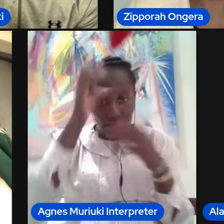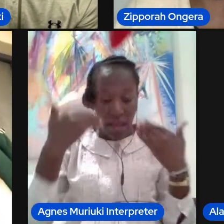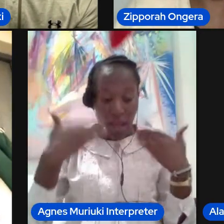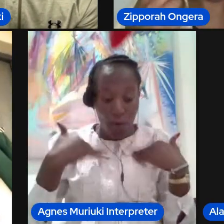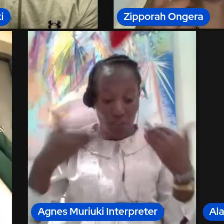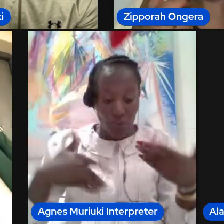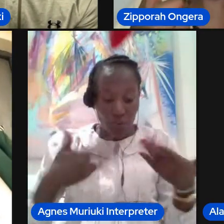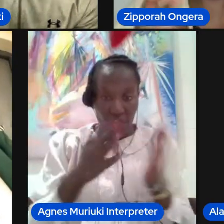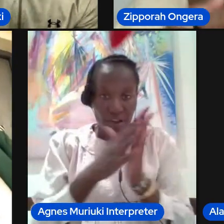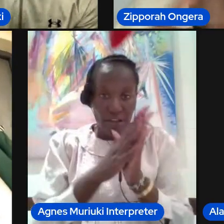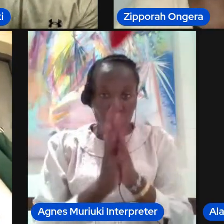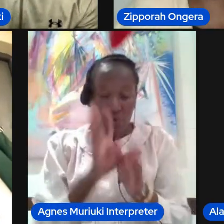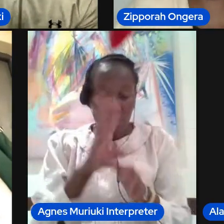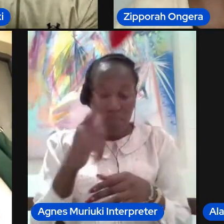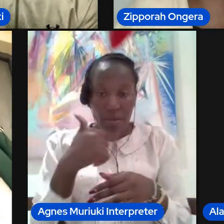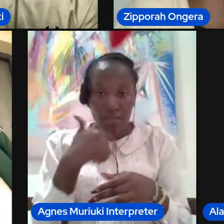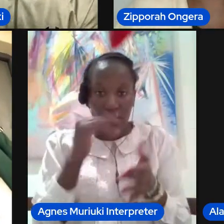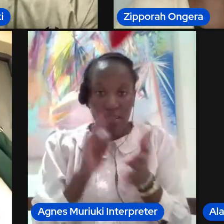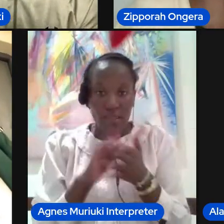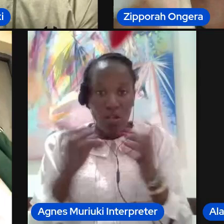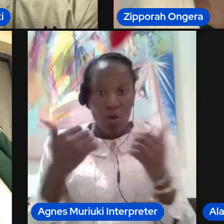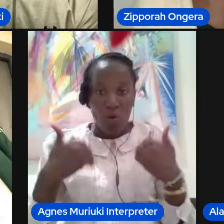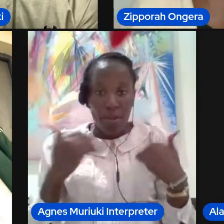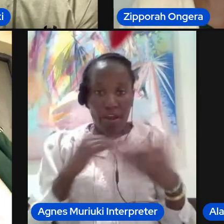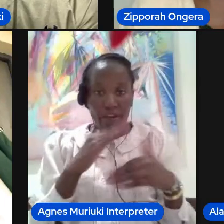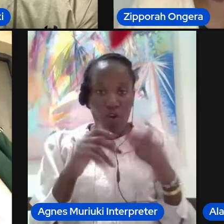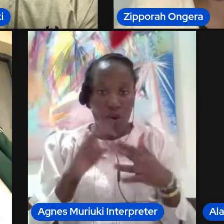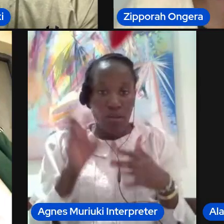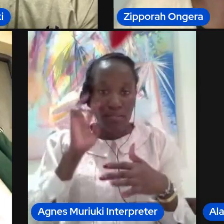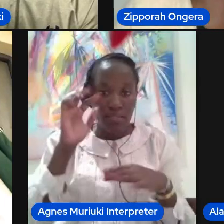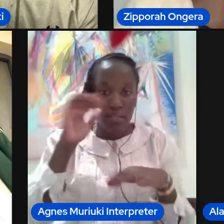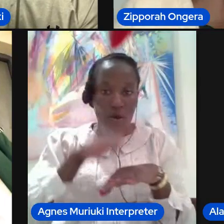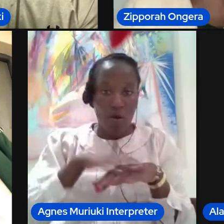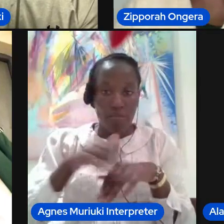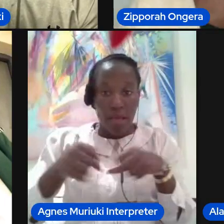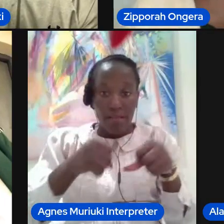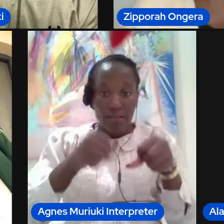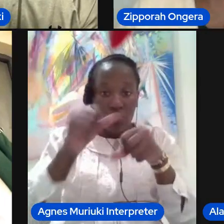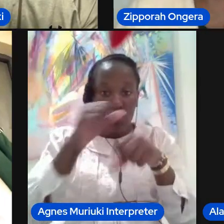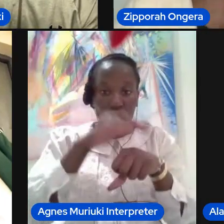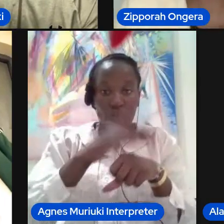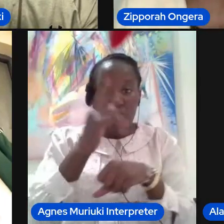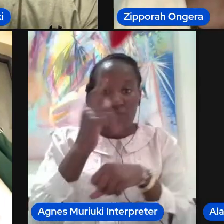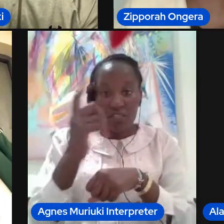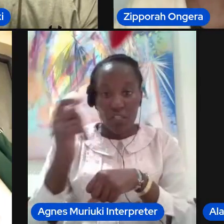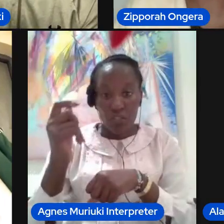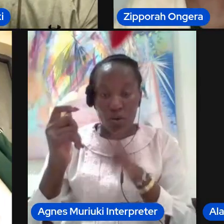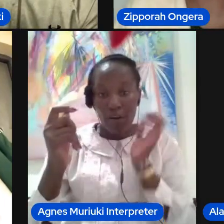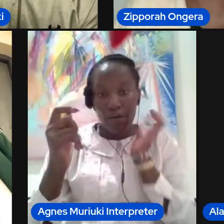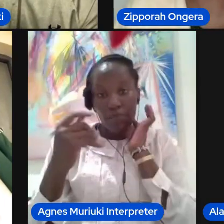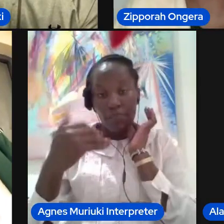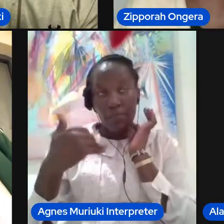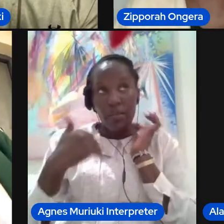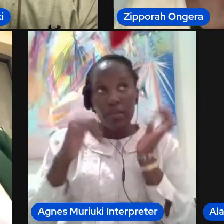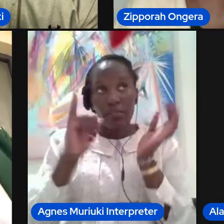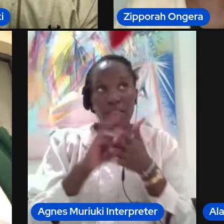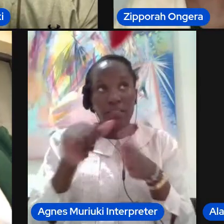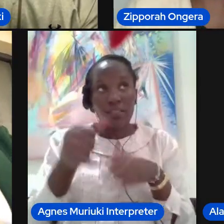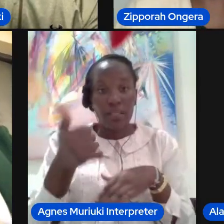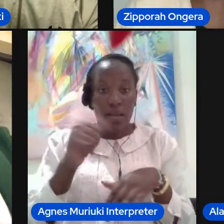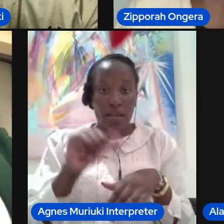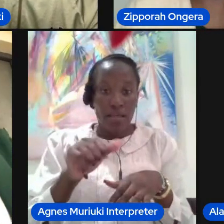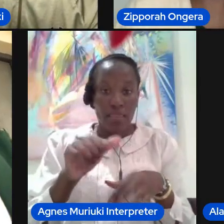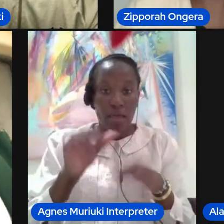by saying, like, we've all seen maybe on the streets of TikTok, because there is one, it's like another Google search. On the streets